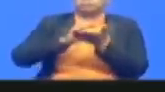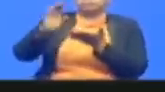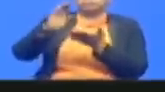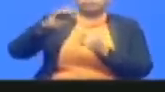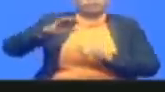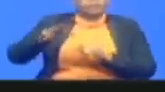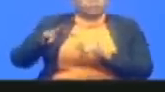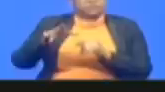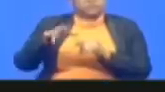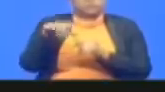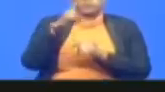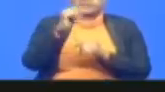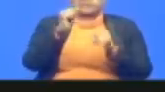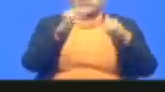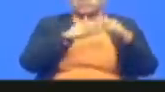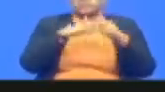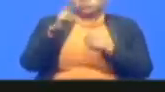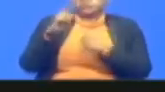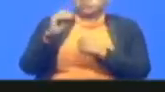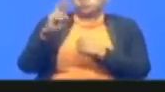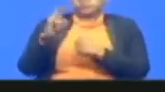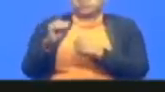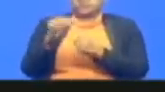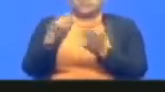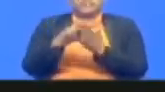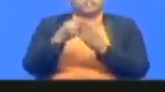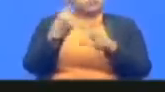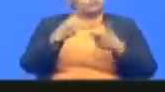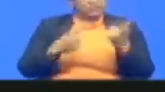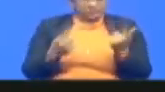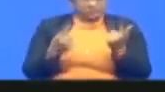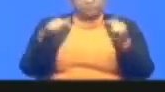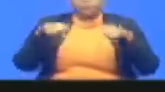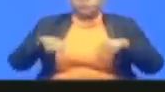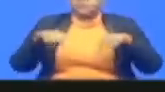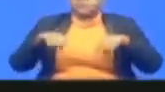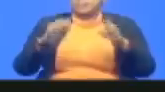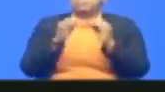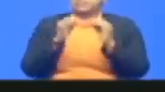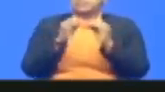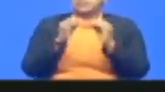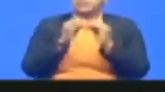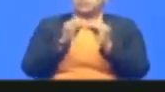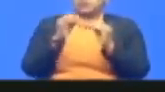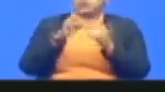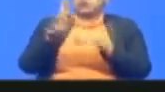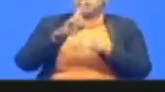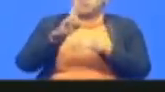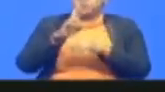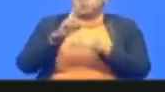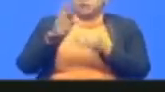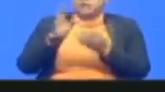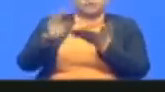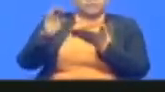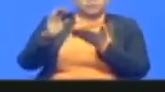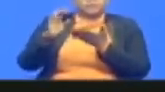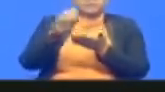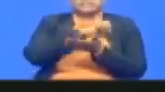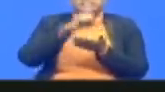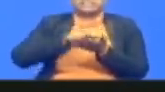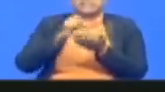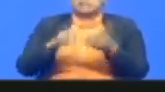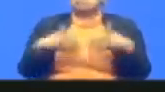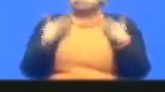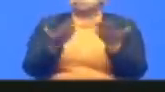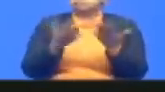2019-2020 financial year. Today, at a meeting with the Commission for Revenue Allocation, senators voiced their frustrations in their